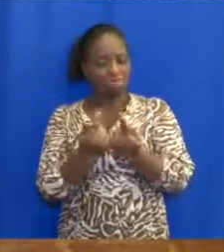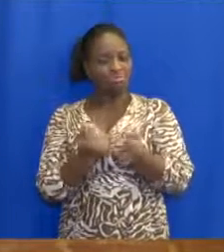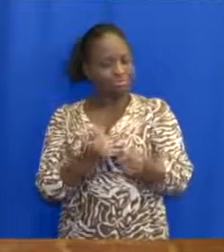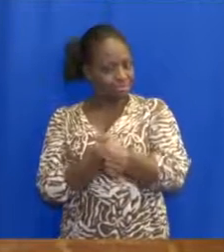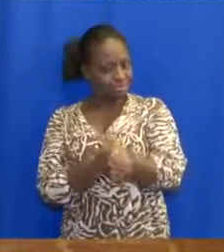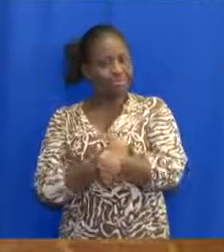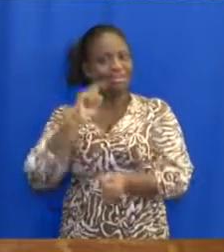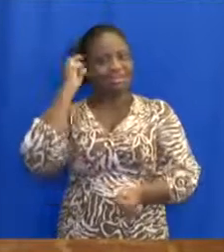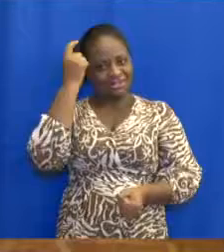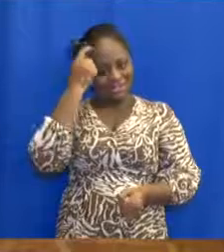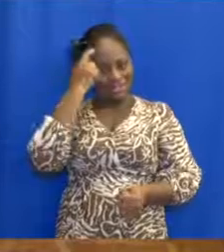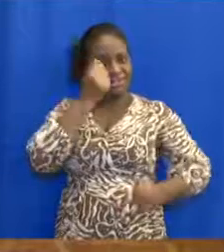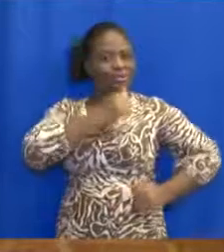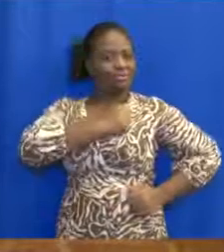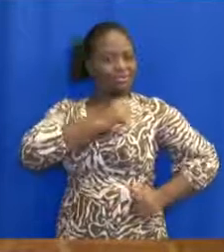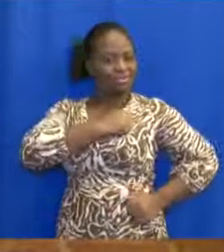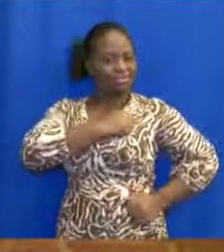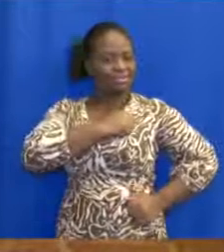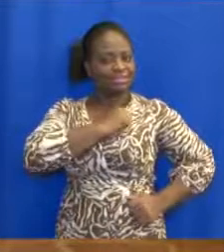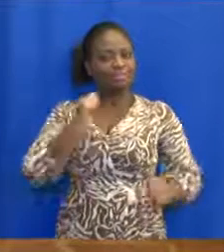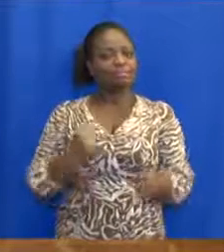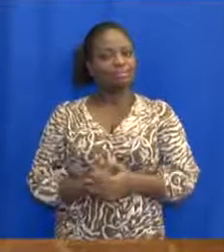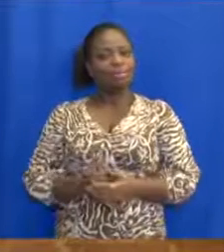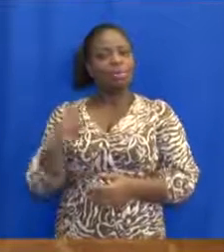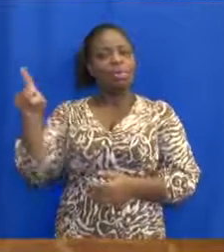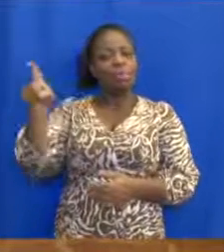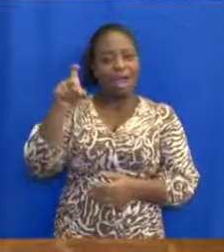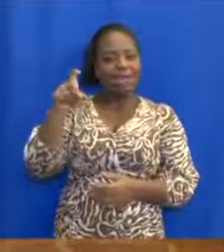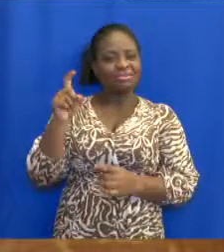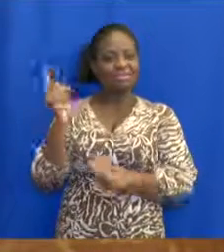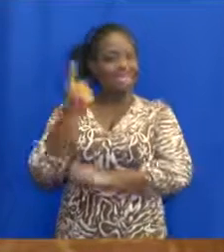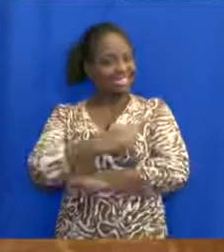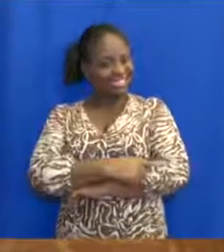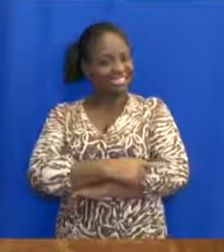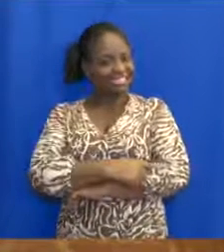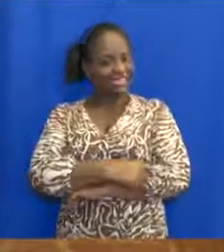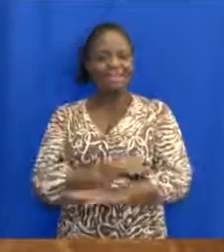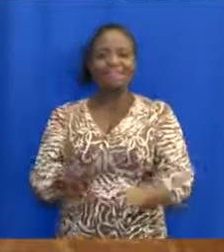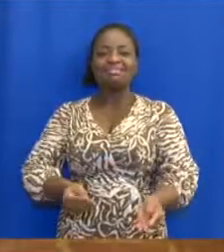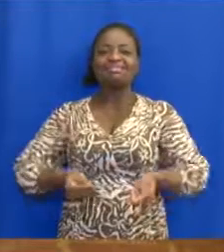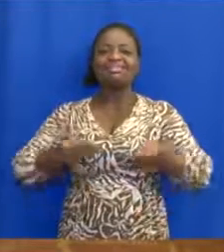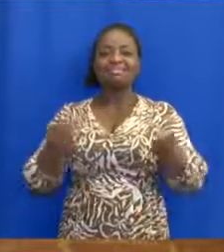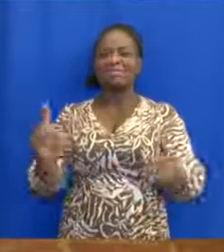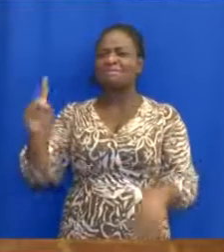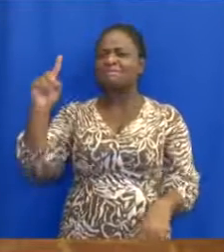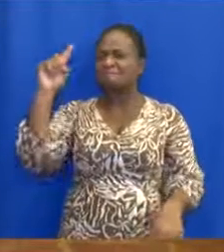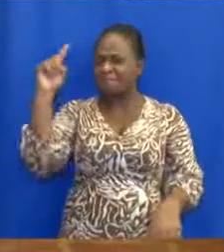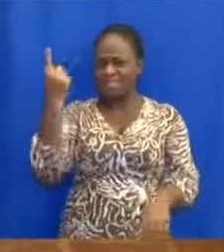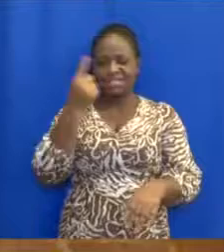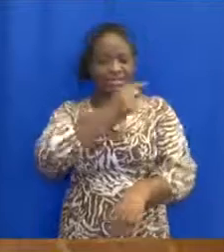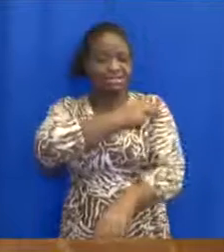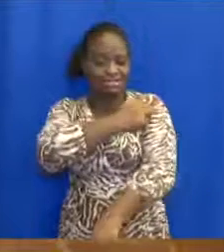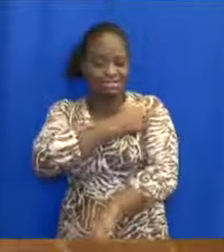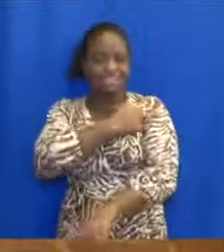government and the Ghana Armed Forces. In 100 days, they have provided the first infectious